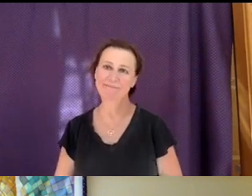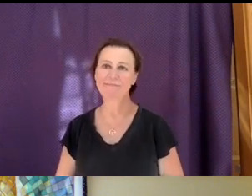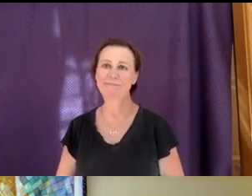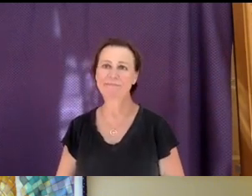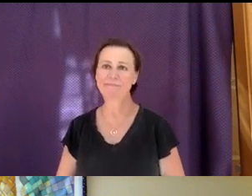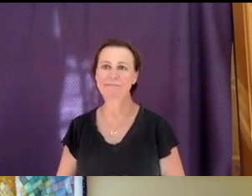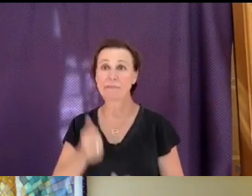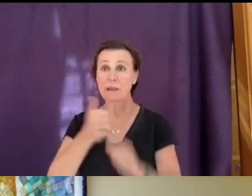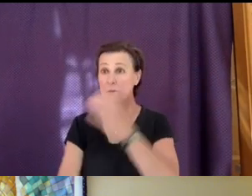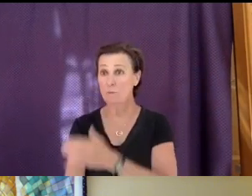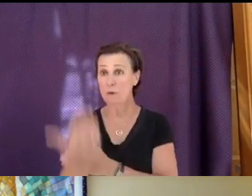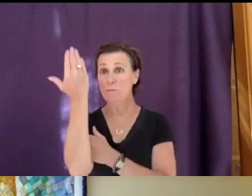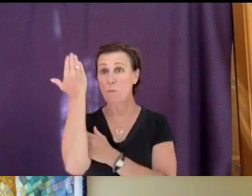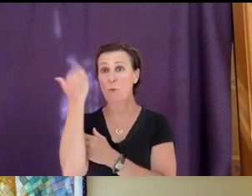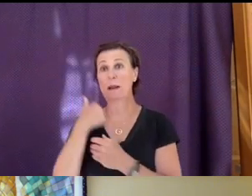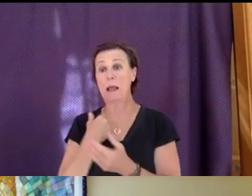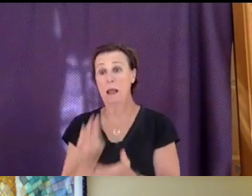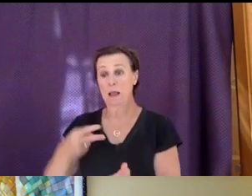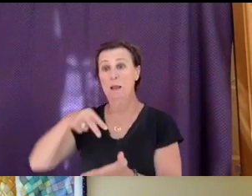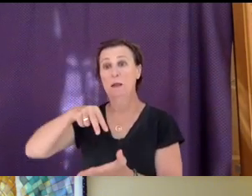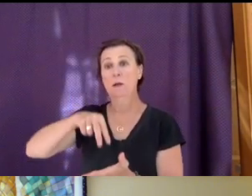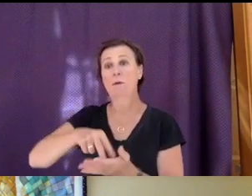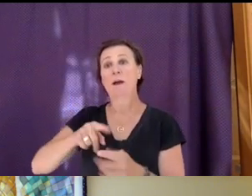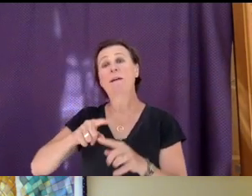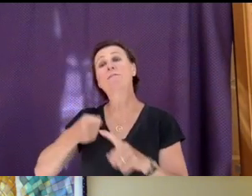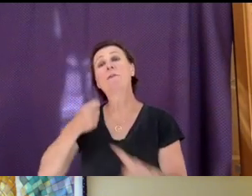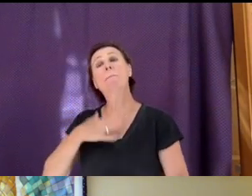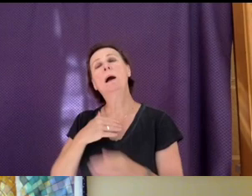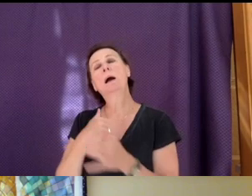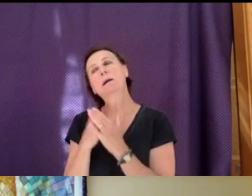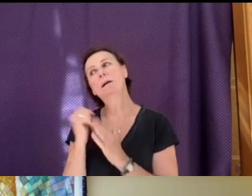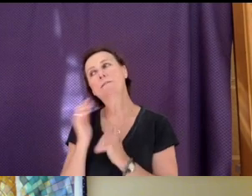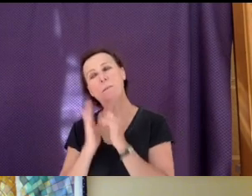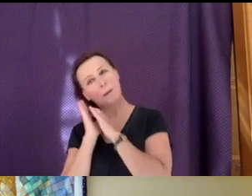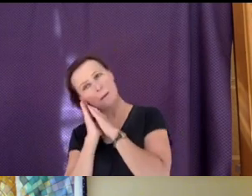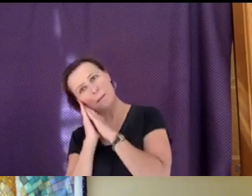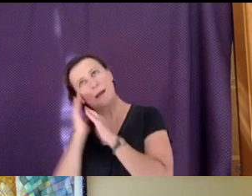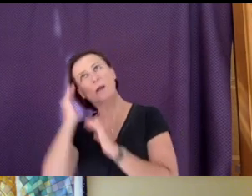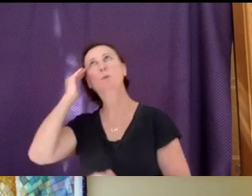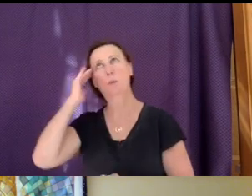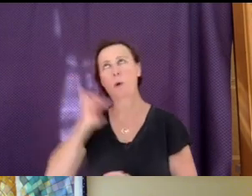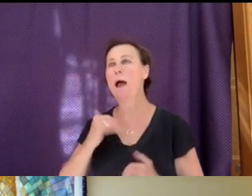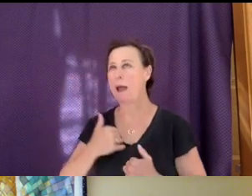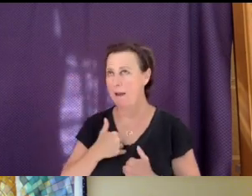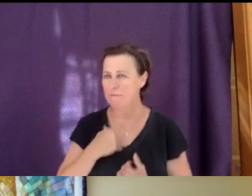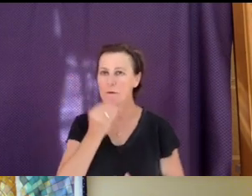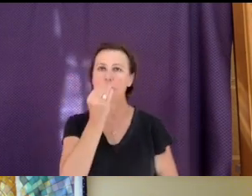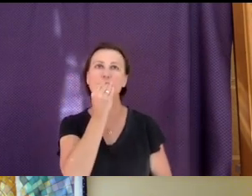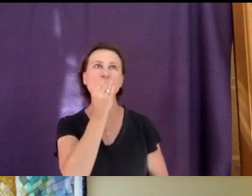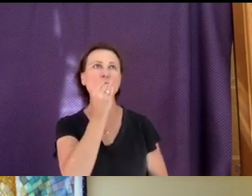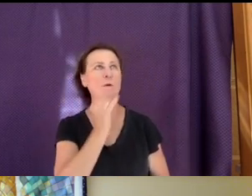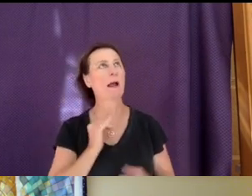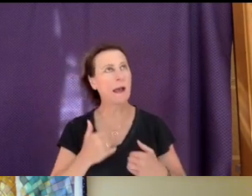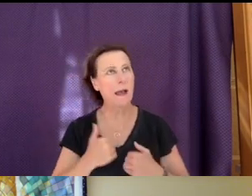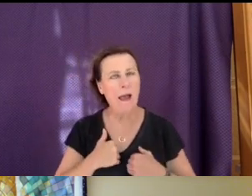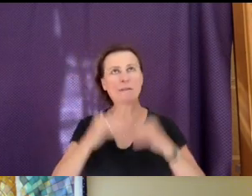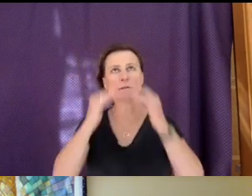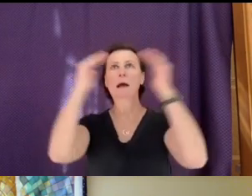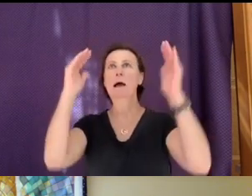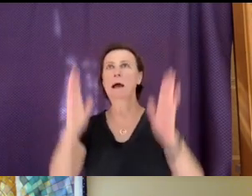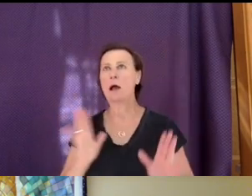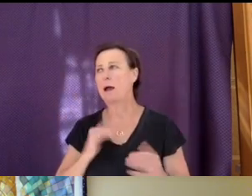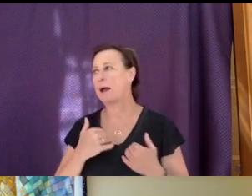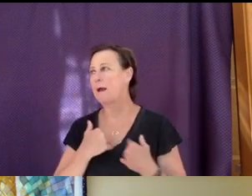Each morning I rise from my comfortable bed and know that I have food and shelter. I have the love of friends